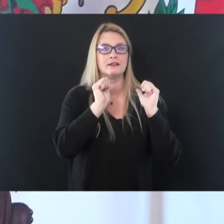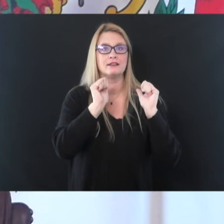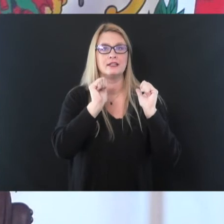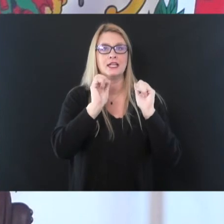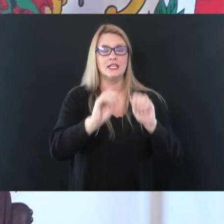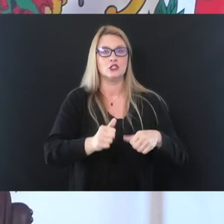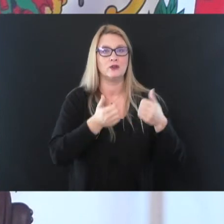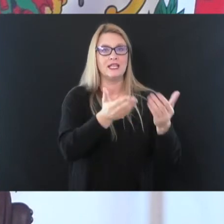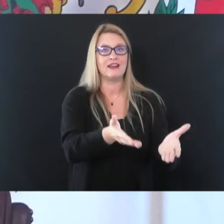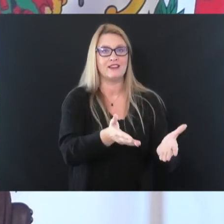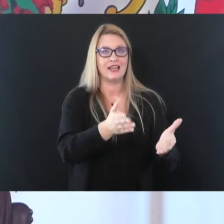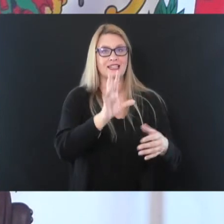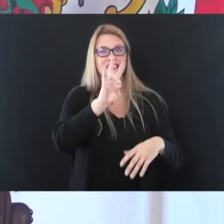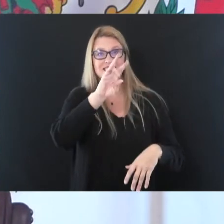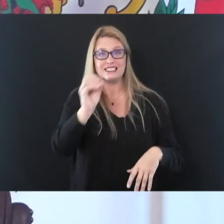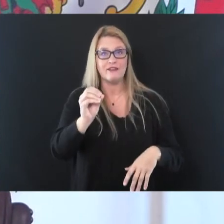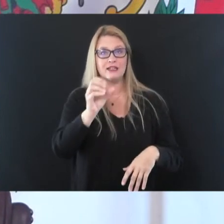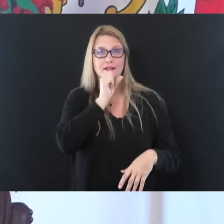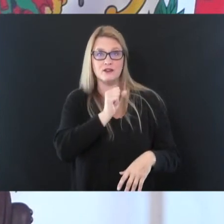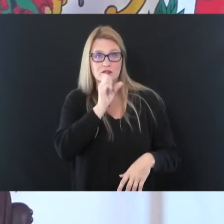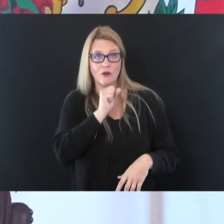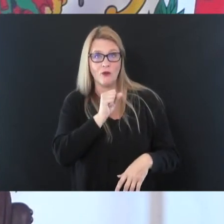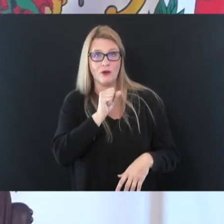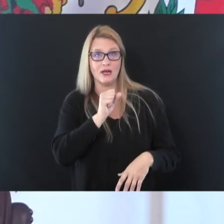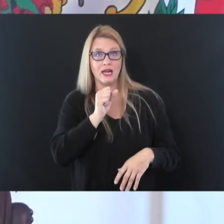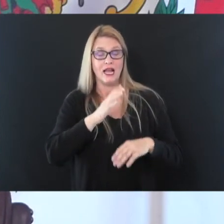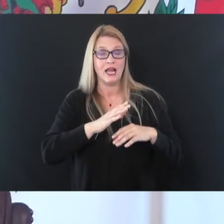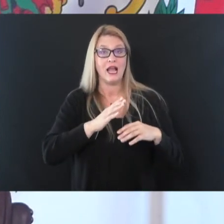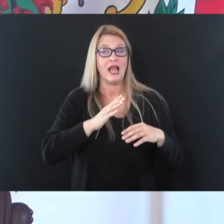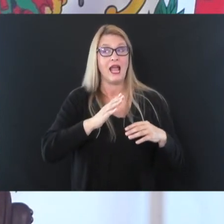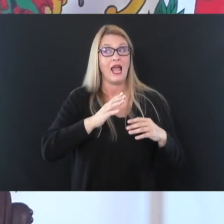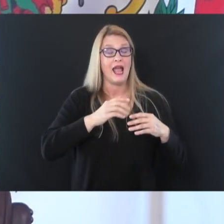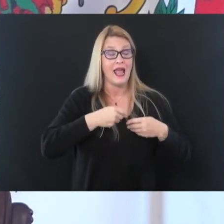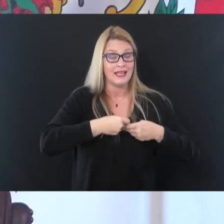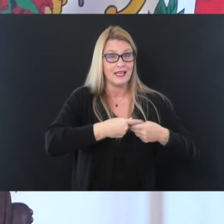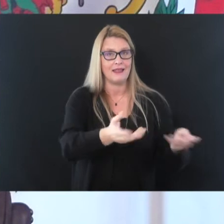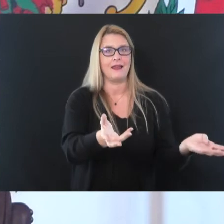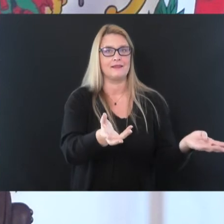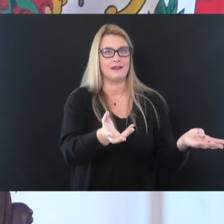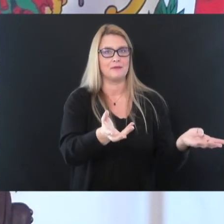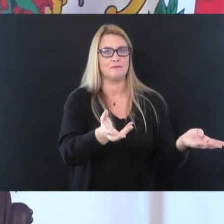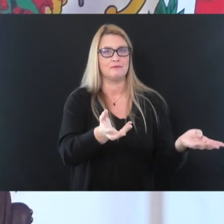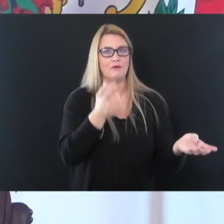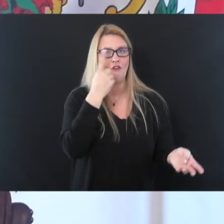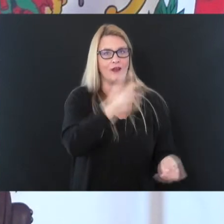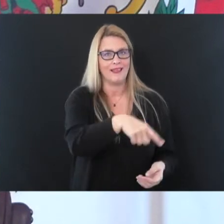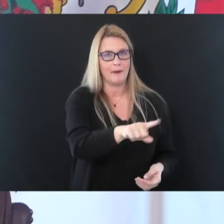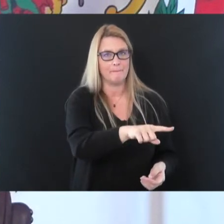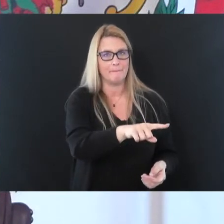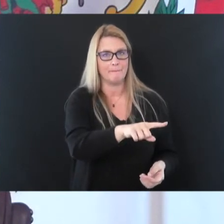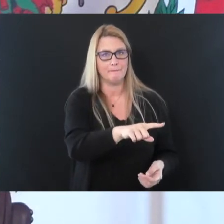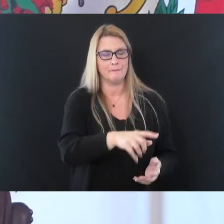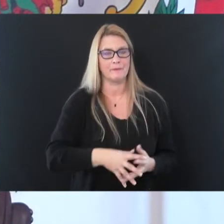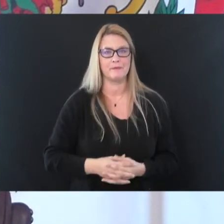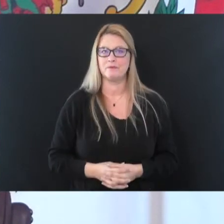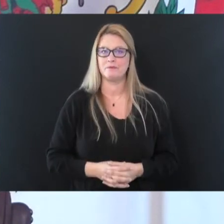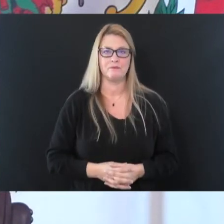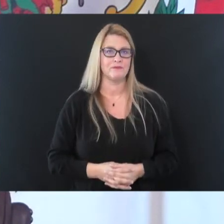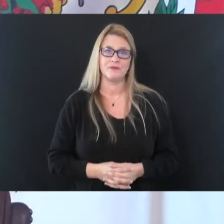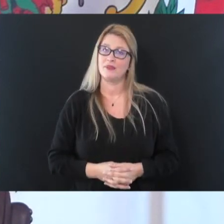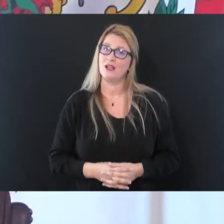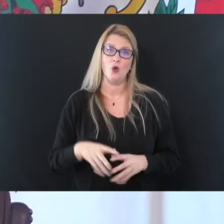to somebody that's 70 years of age, and we need to get that there very quickly. We're getting there